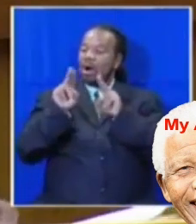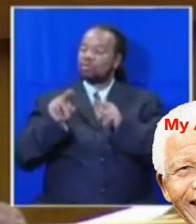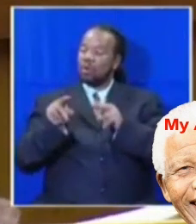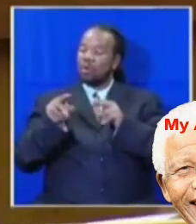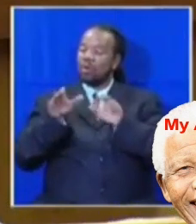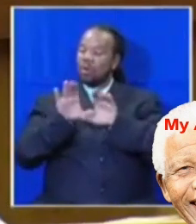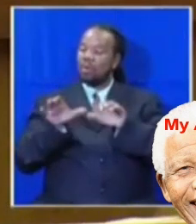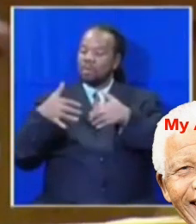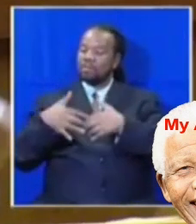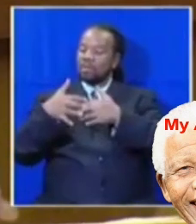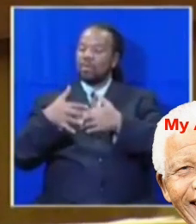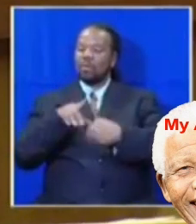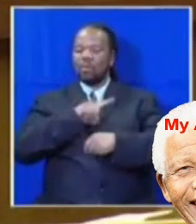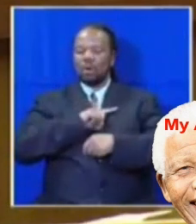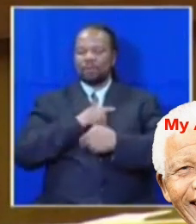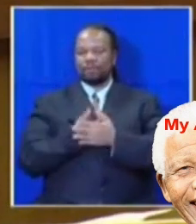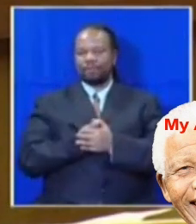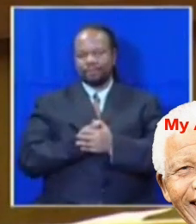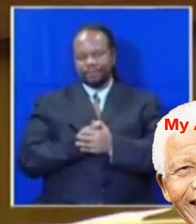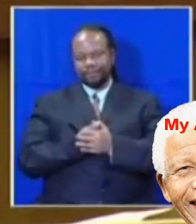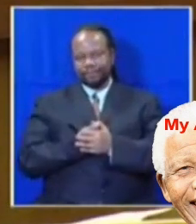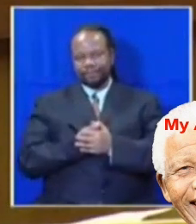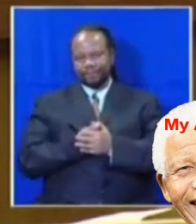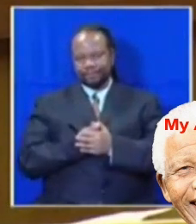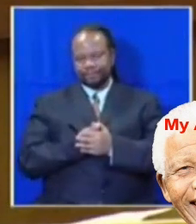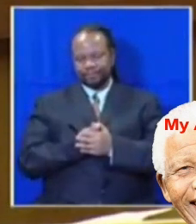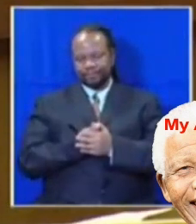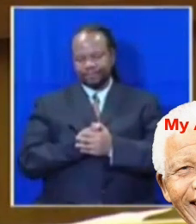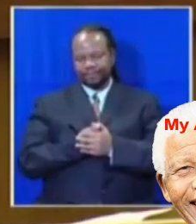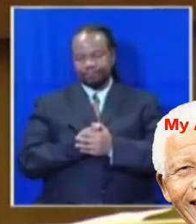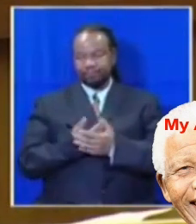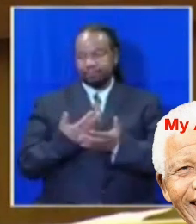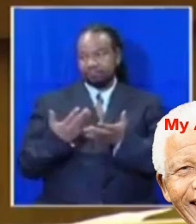By the way, this is not the first time